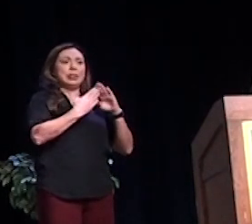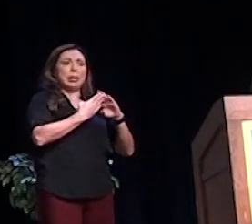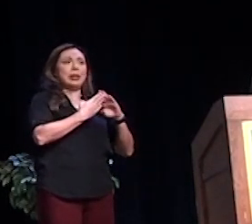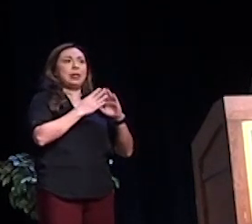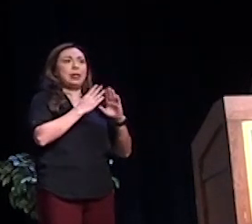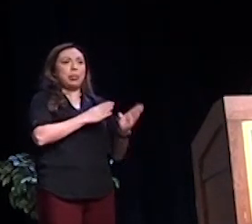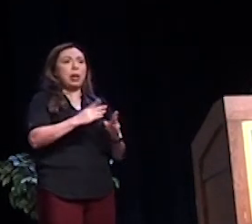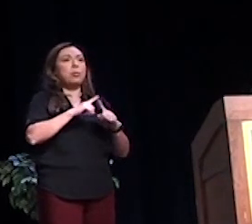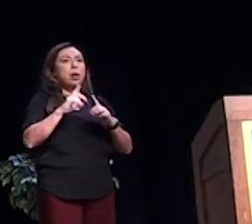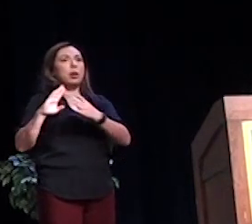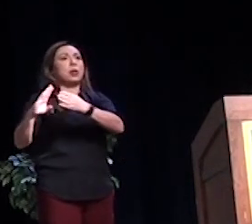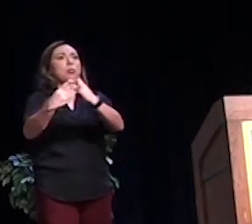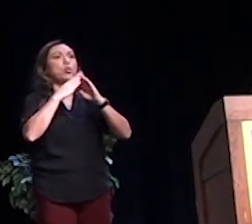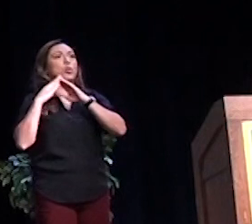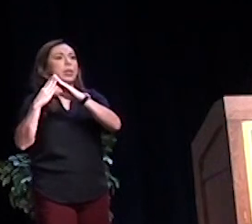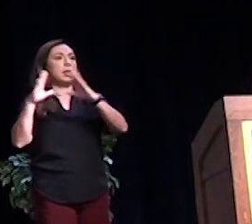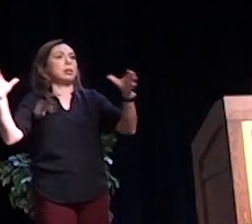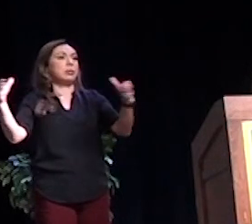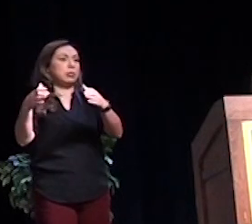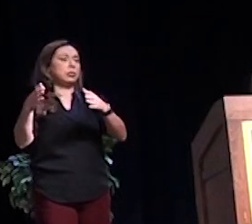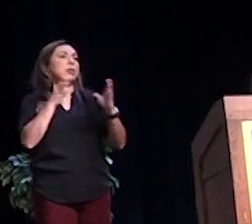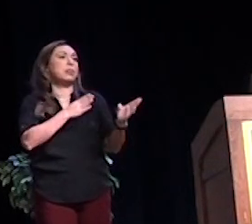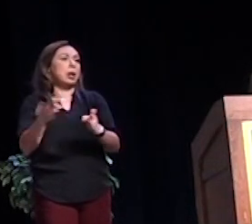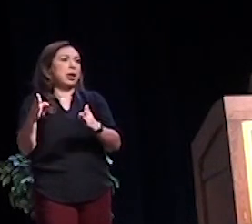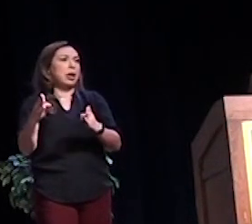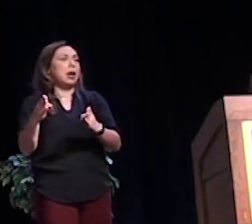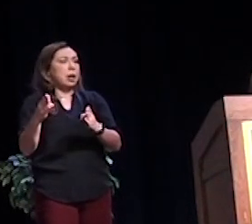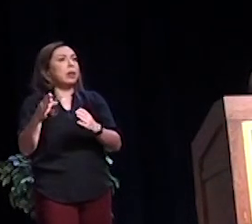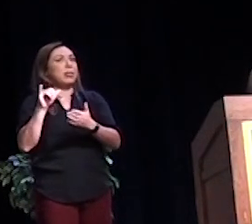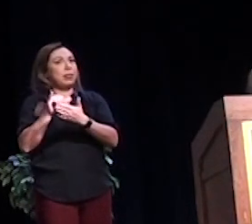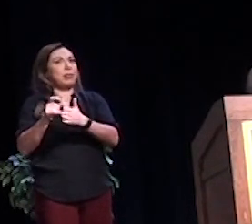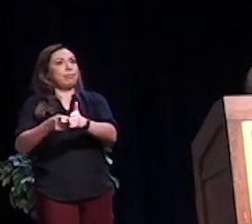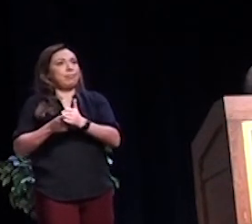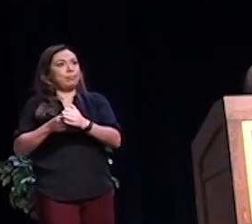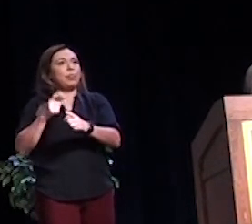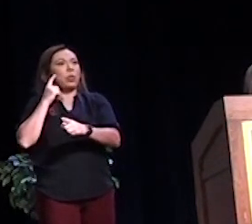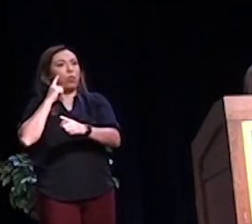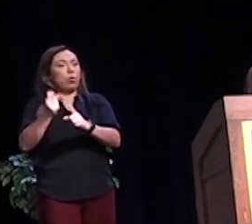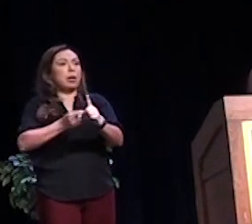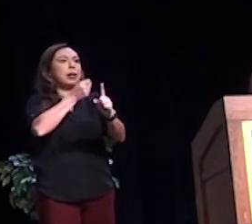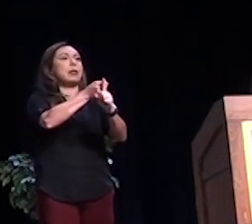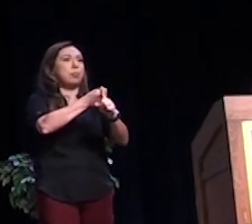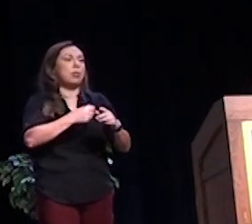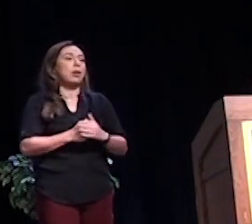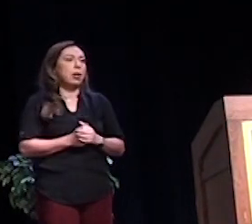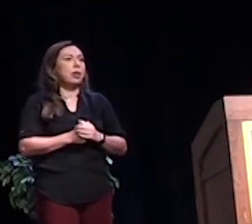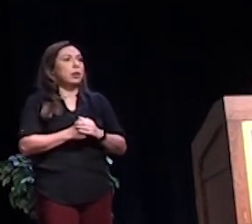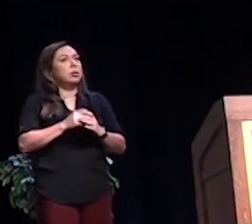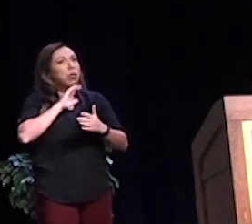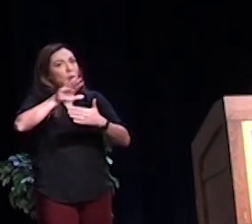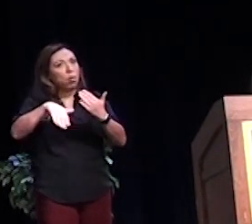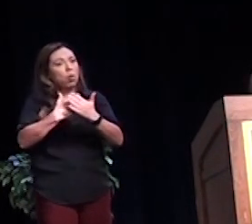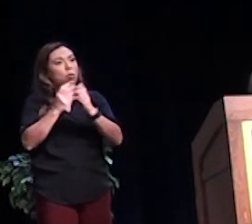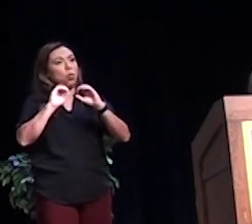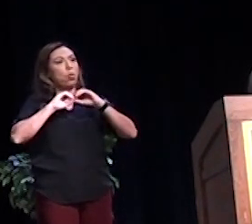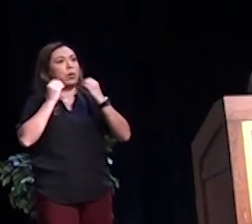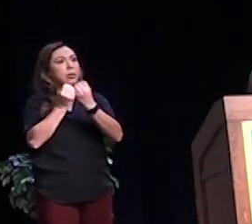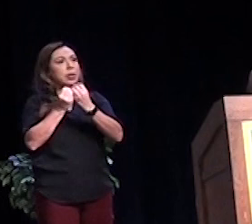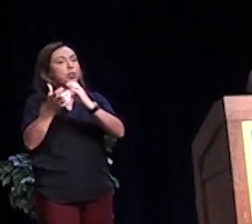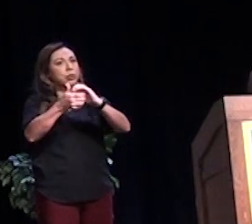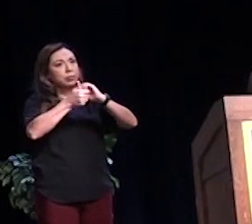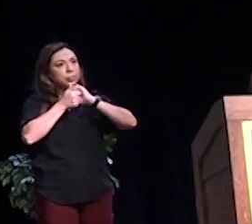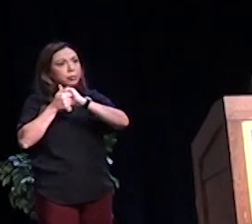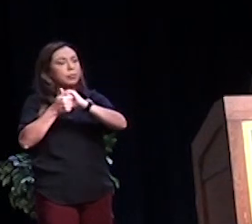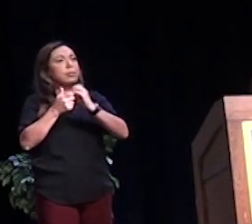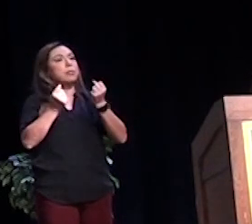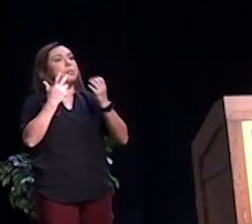plan. And it truly takes a community-wide effort to have an impact. It is the collective work of all of these organizations,